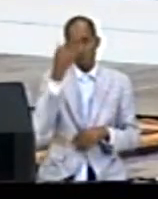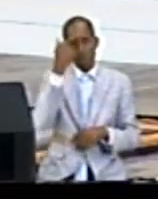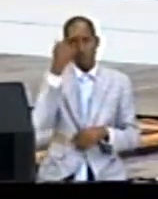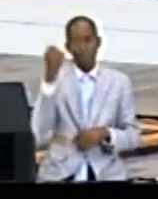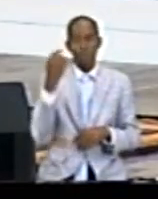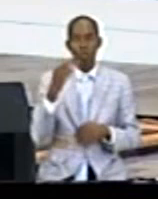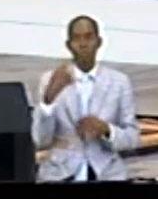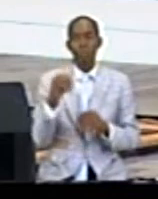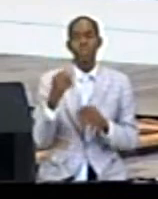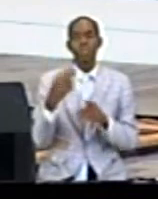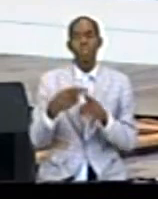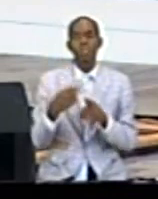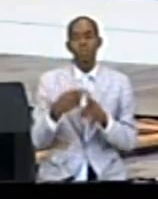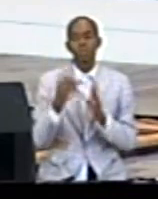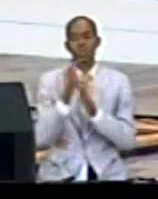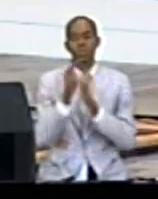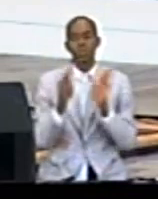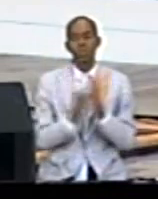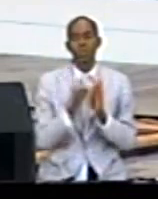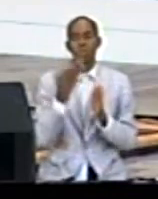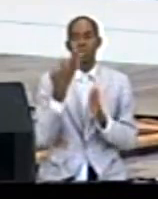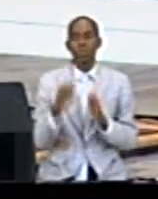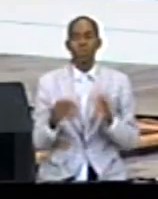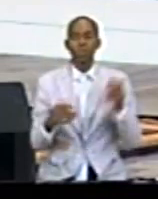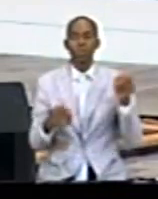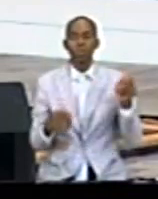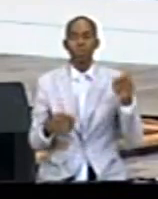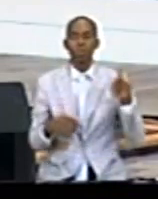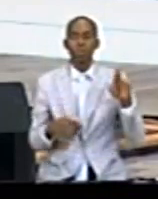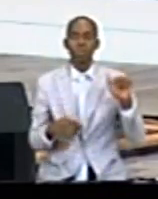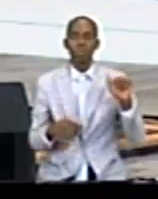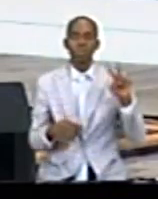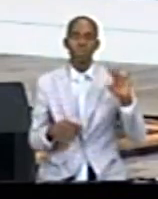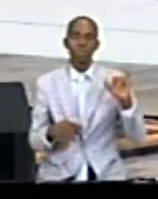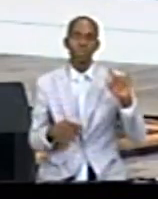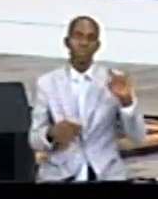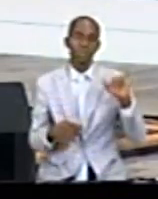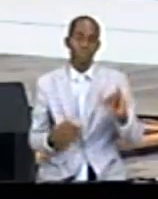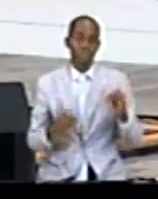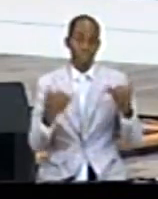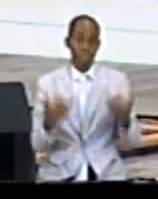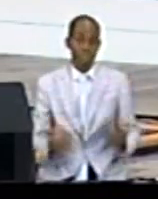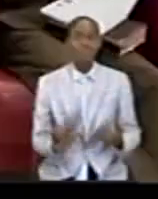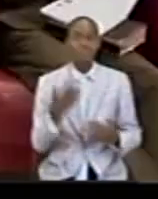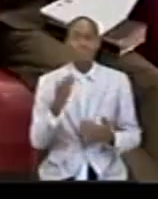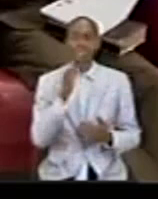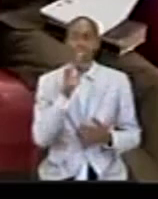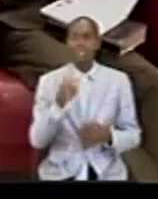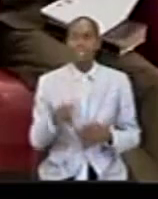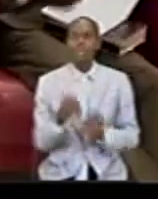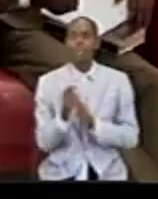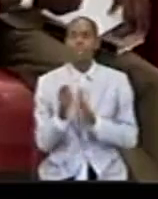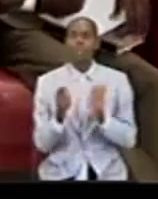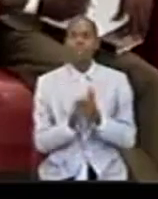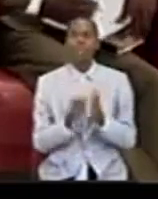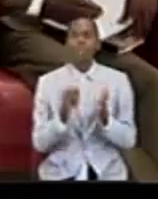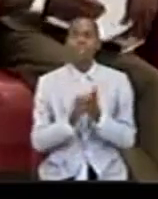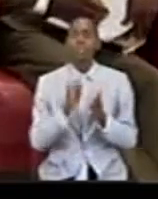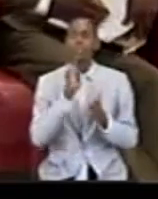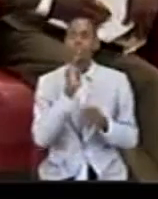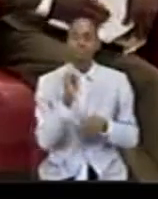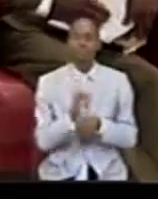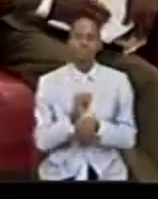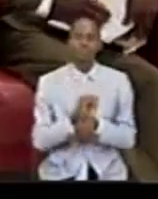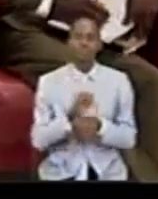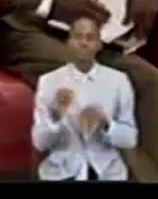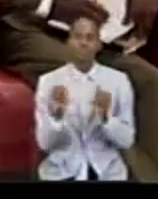of gravity. But now, there's another law that is applicable to the aeroplane. And